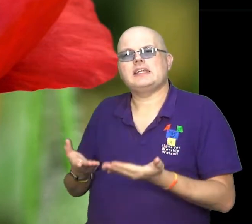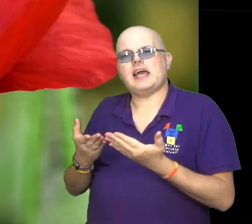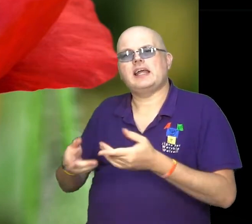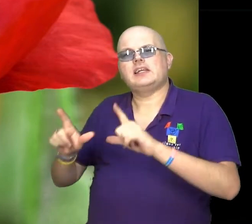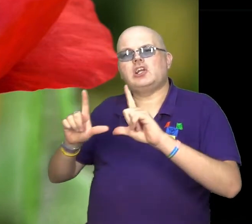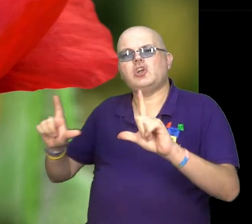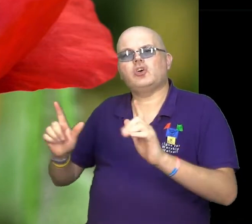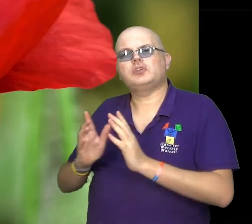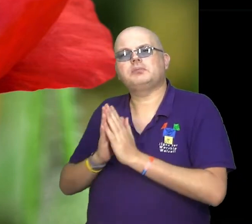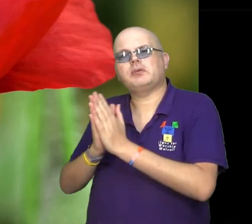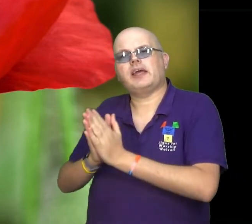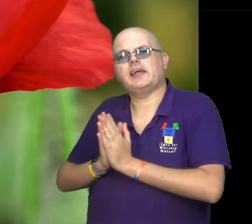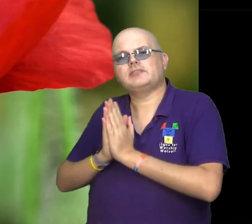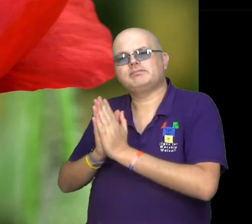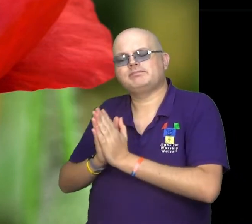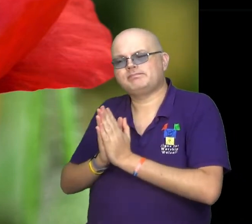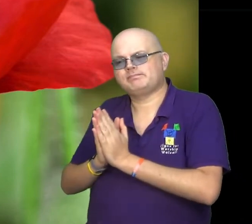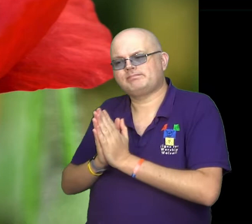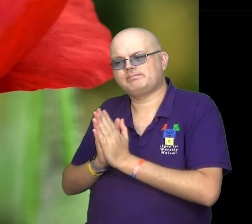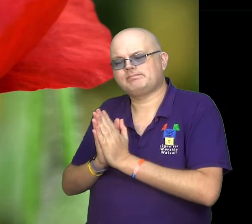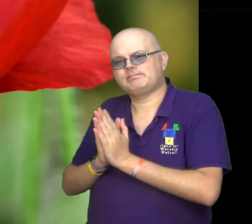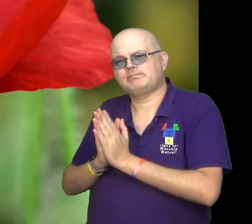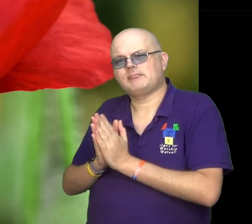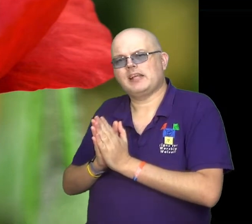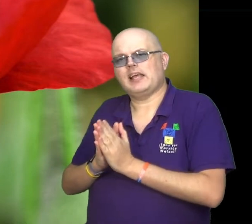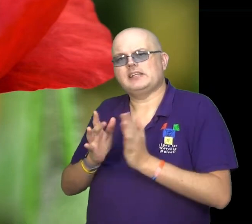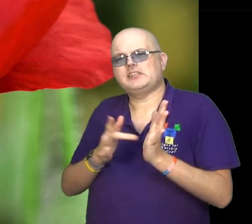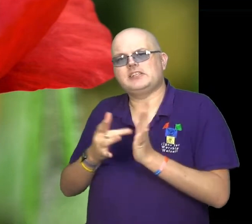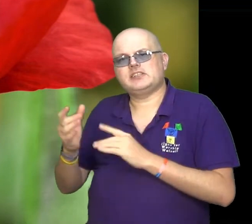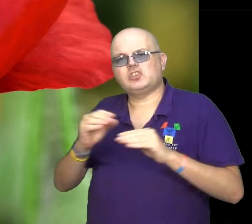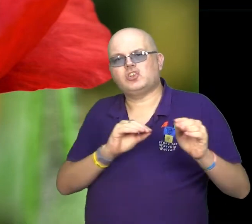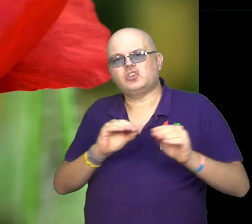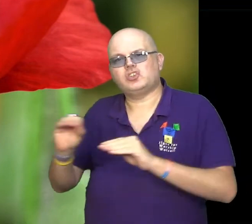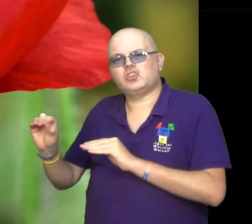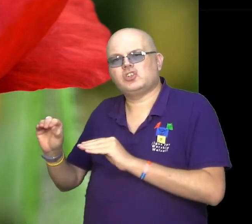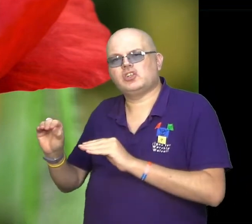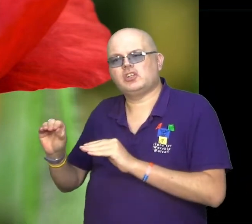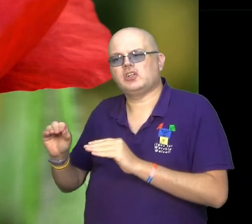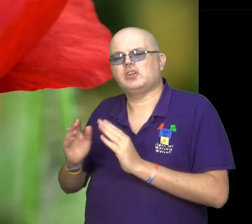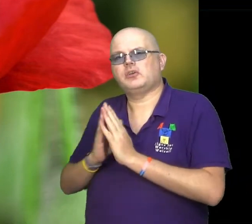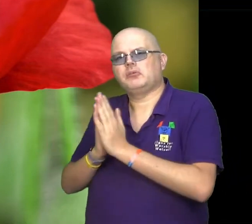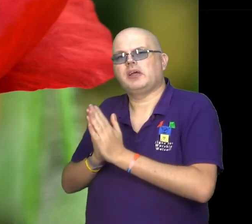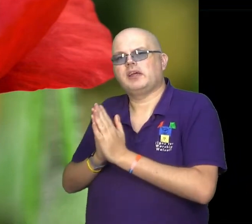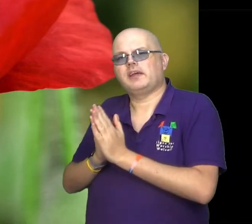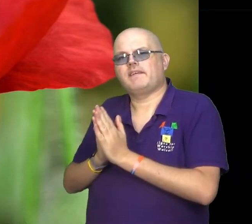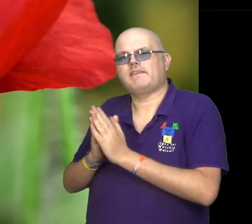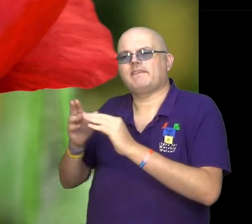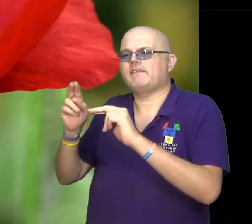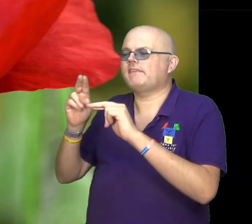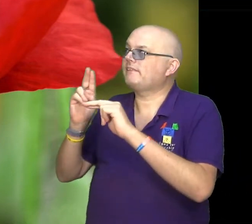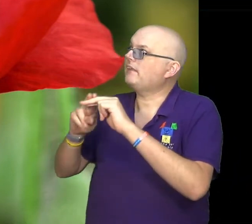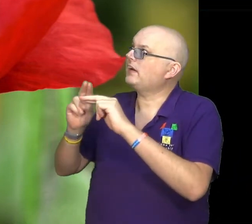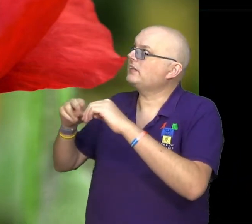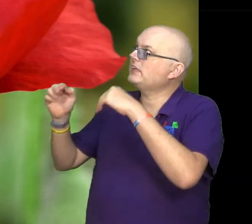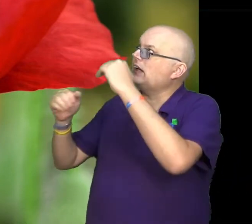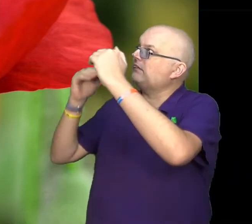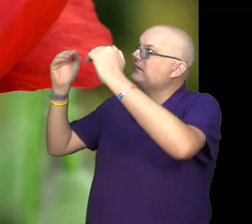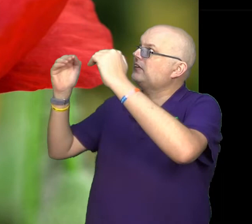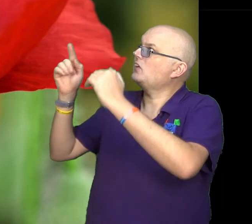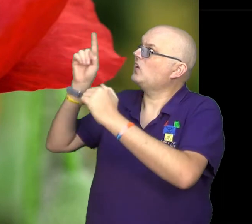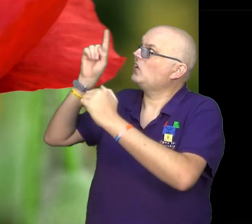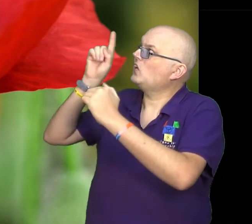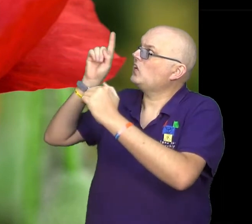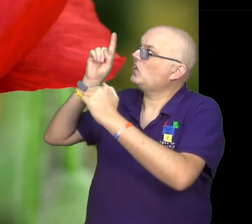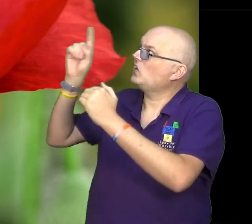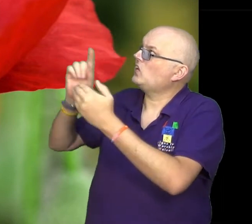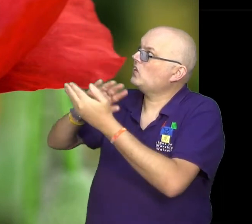And now let's say the Lord's Prayer together. As our Saviour taught us, so we pray. Our Father